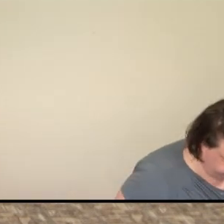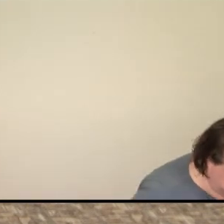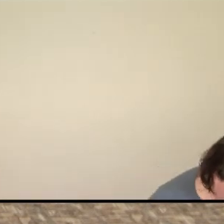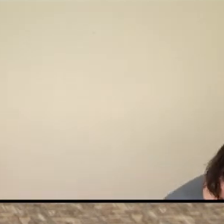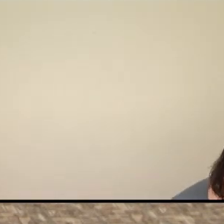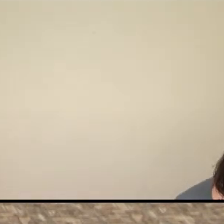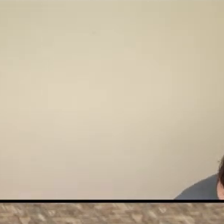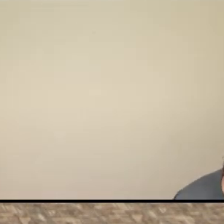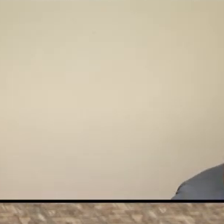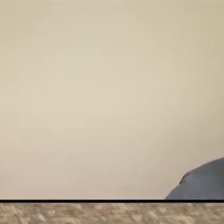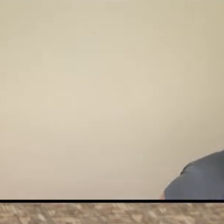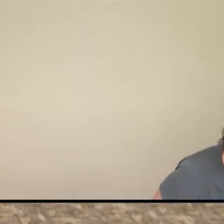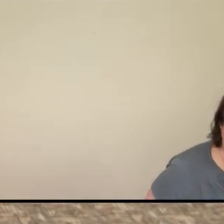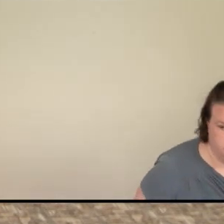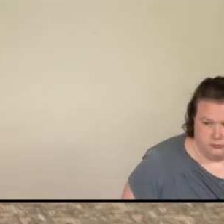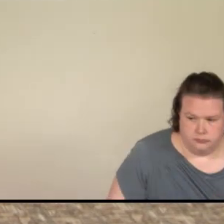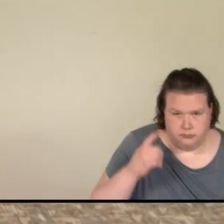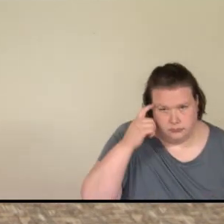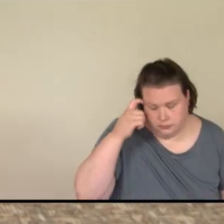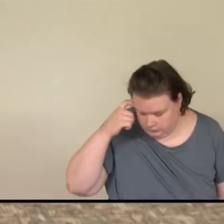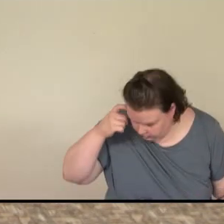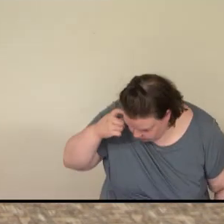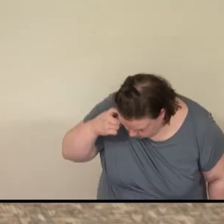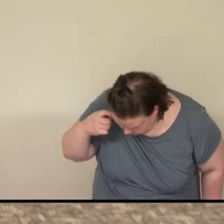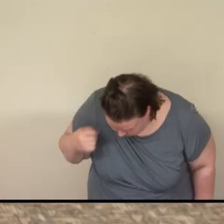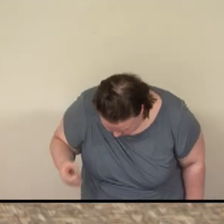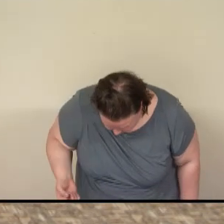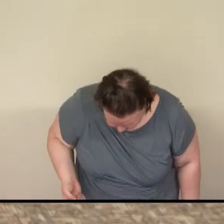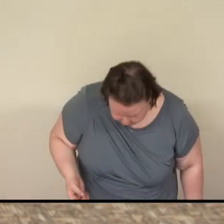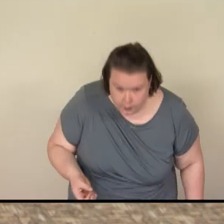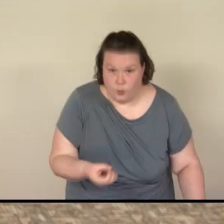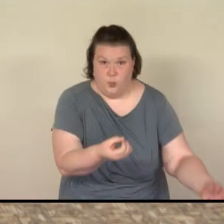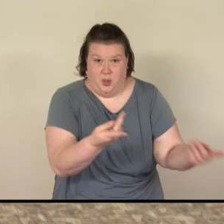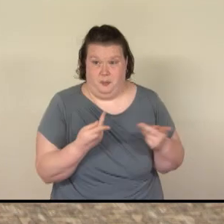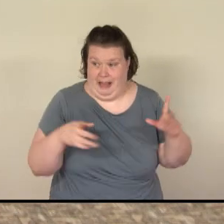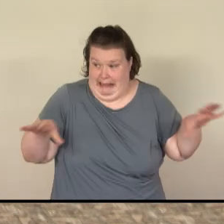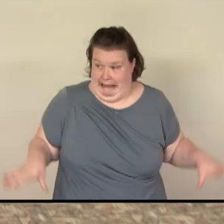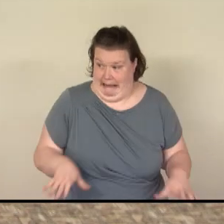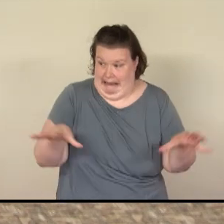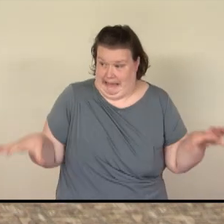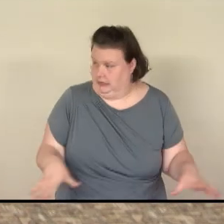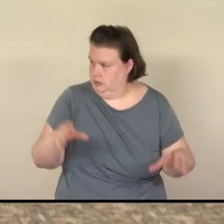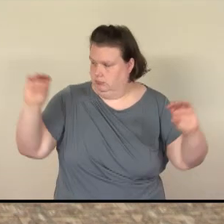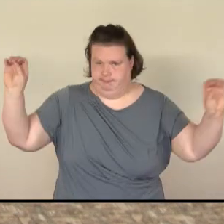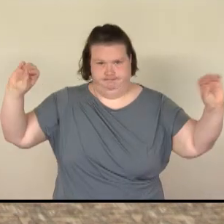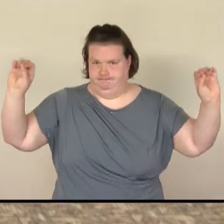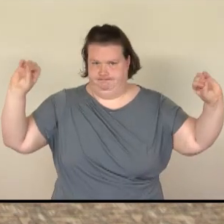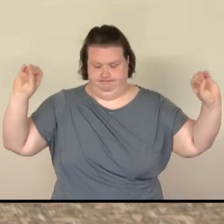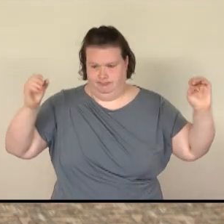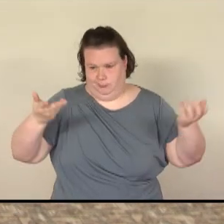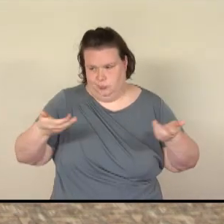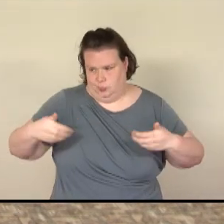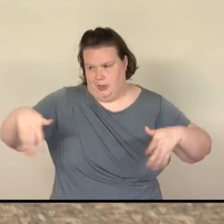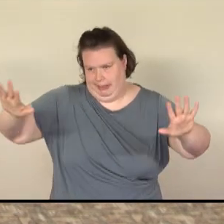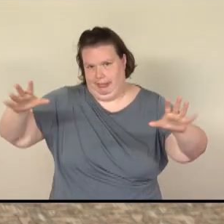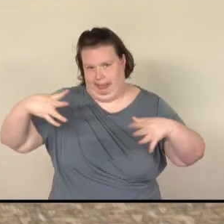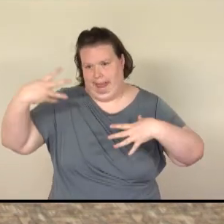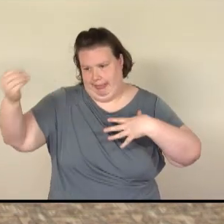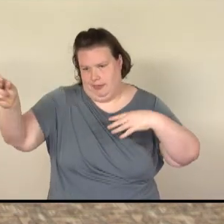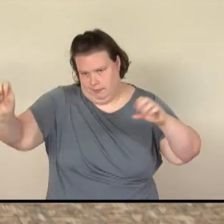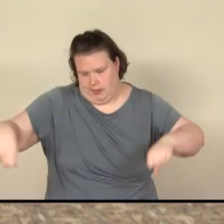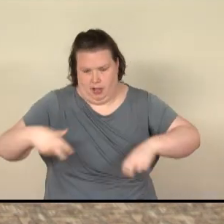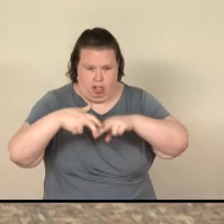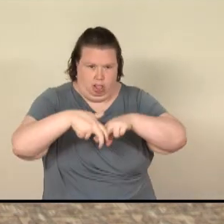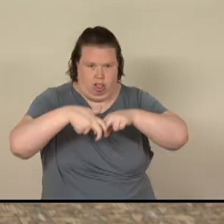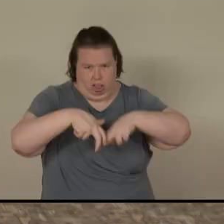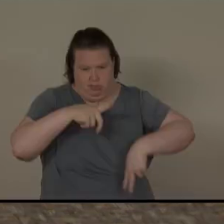There will be no action taken when we come back, so you're welcome to leave. You don't have to sit around.